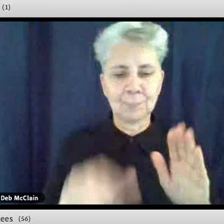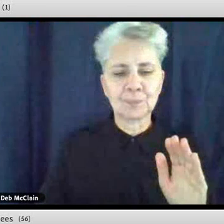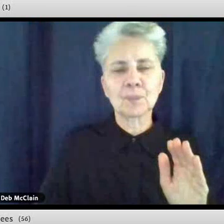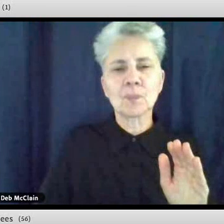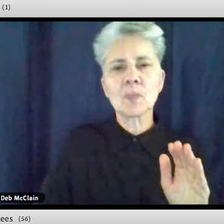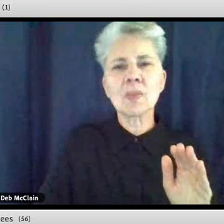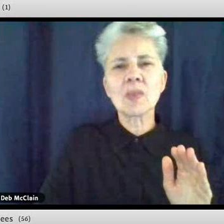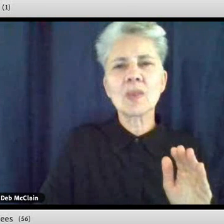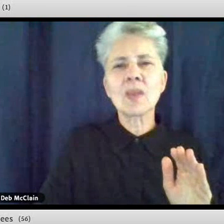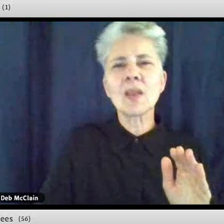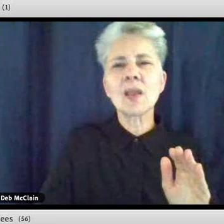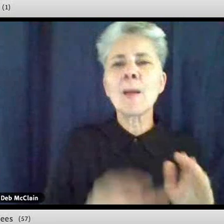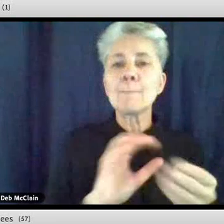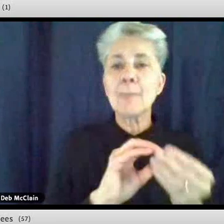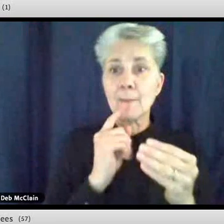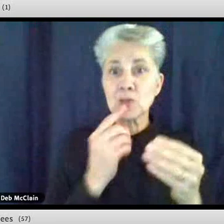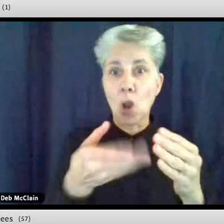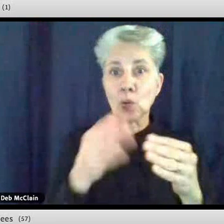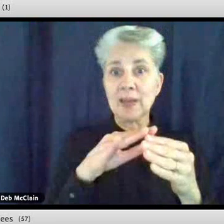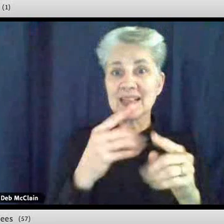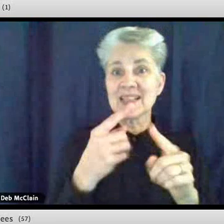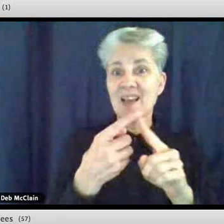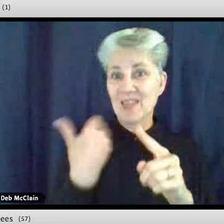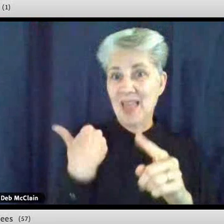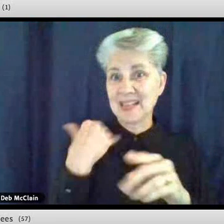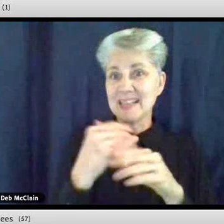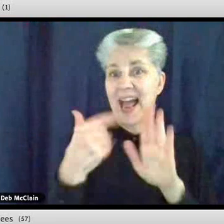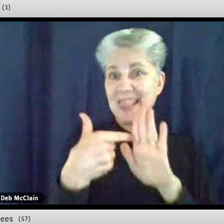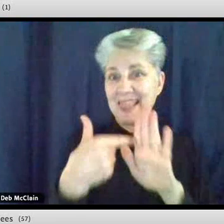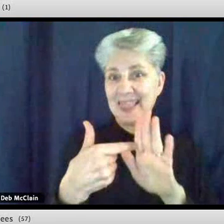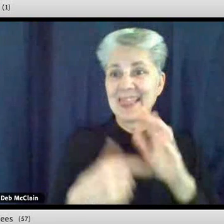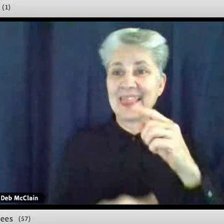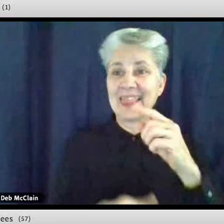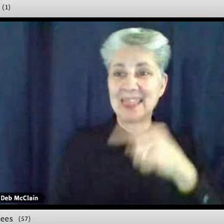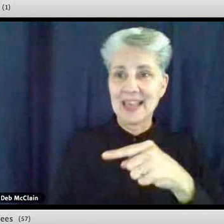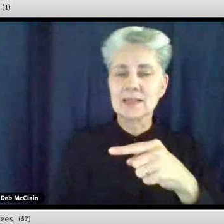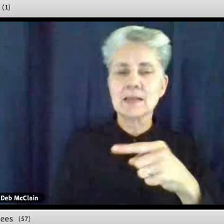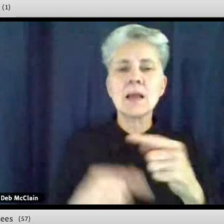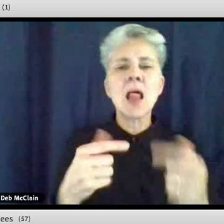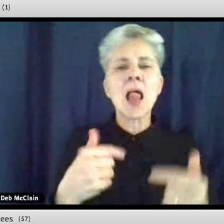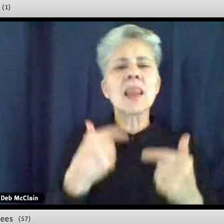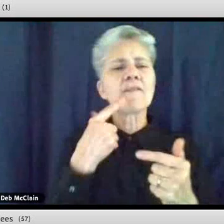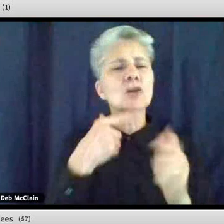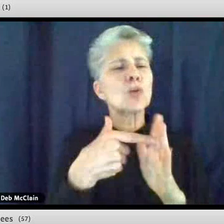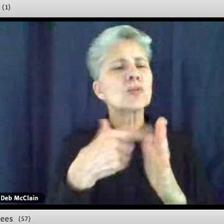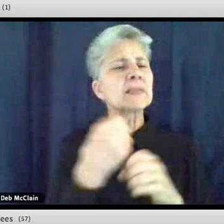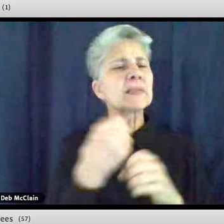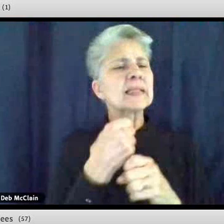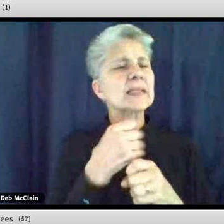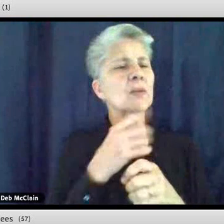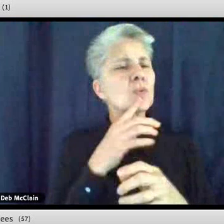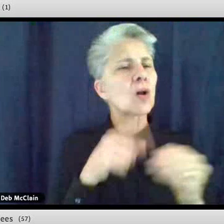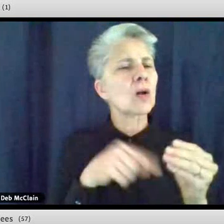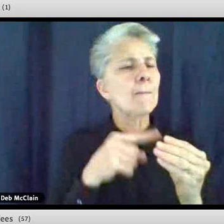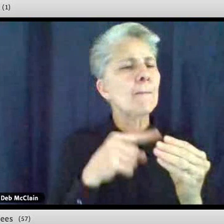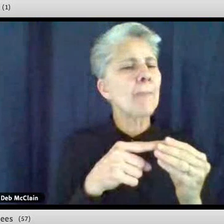numbers are increasing, and this was as of last night. I'm going to go live and show you some statistics, and then we're going to talk about